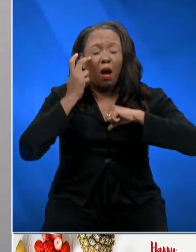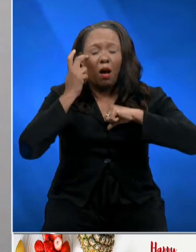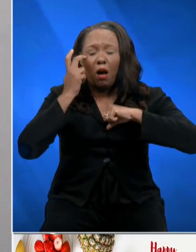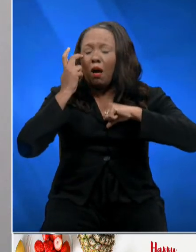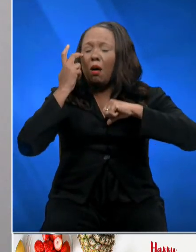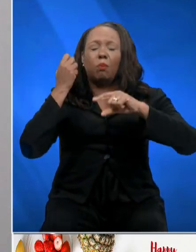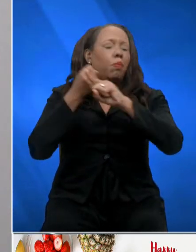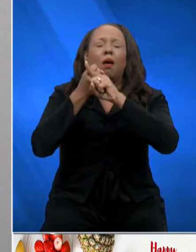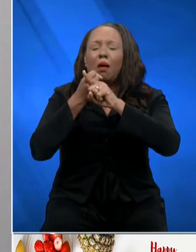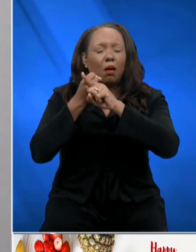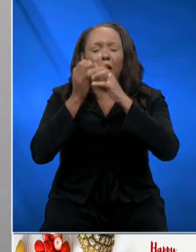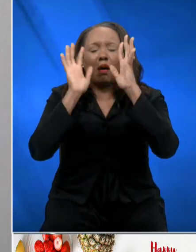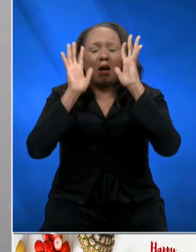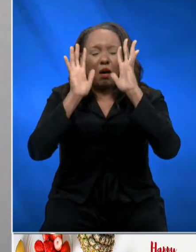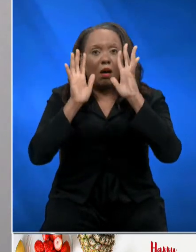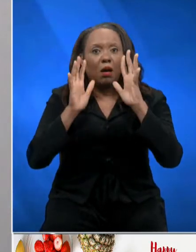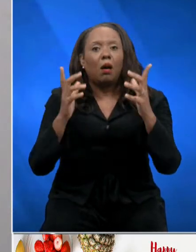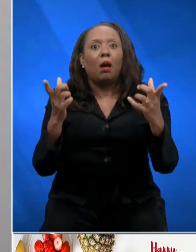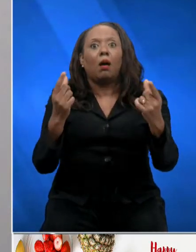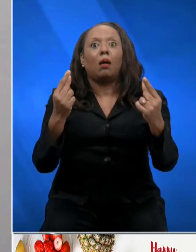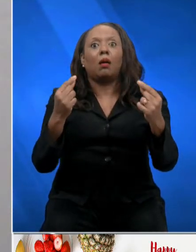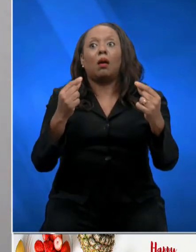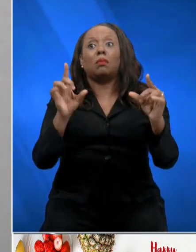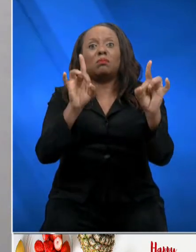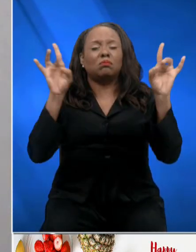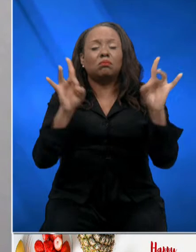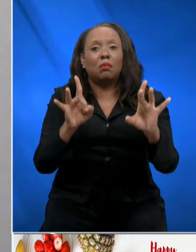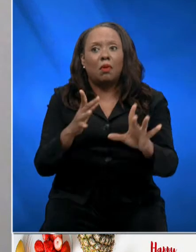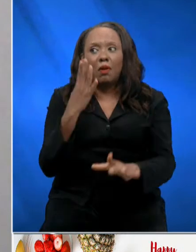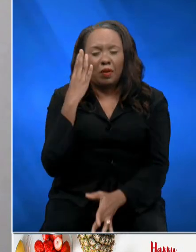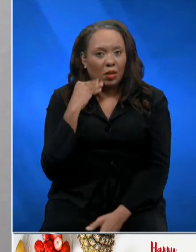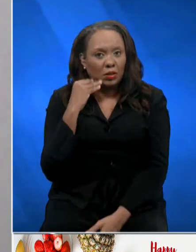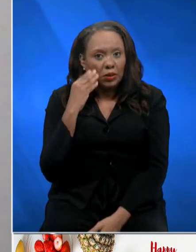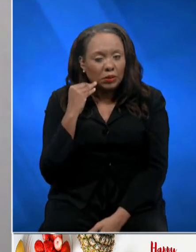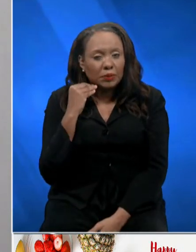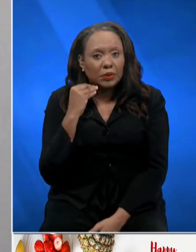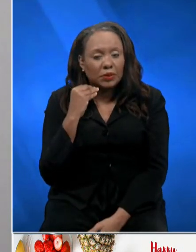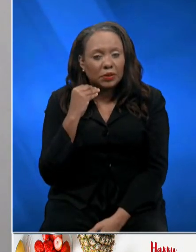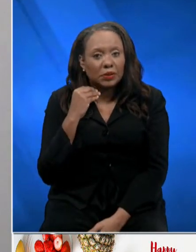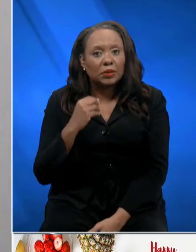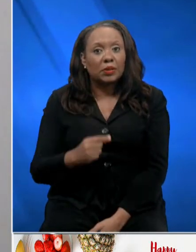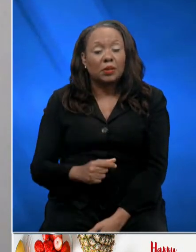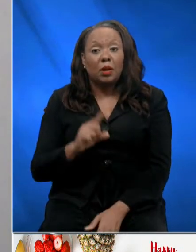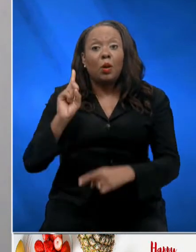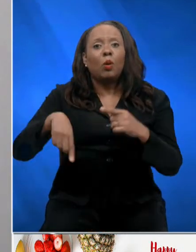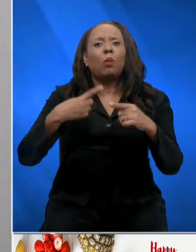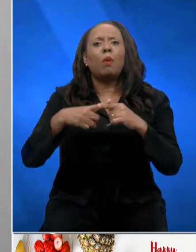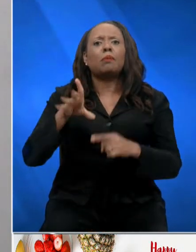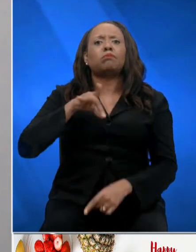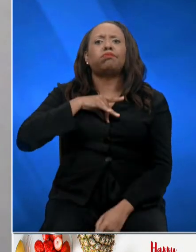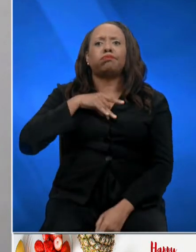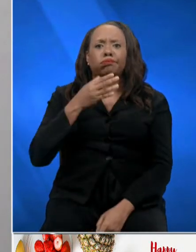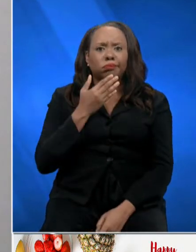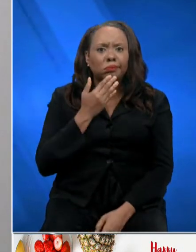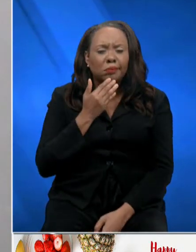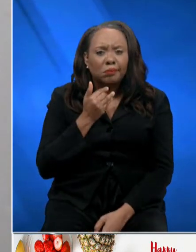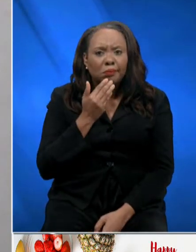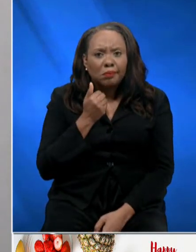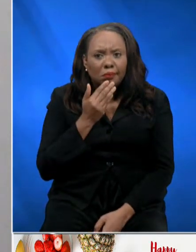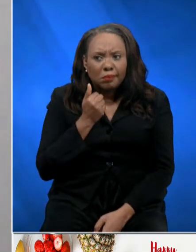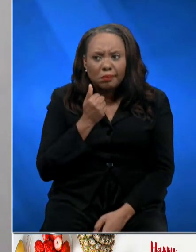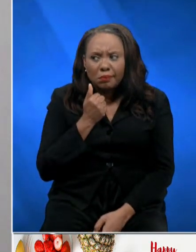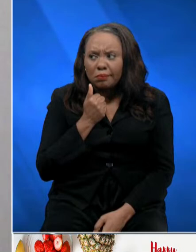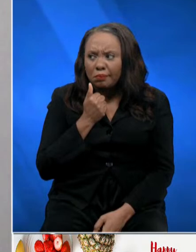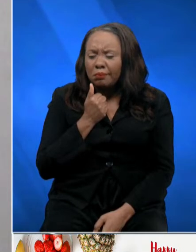or occurrence, a traumatic one for any individual. And the thing about diabetes is that there are actually very